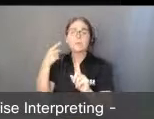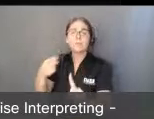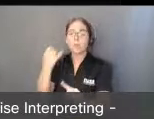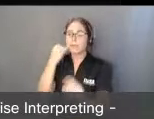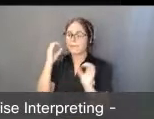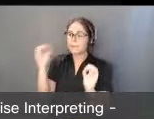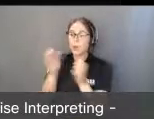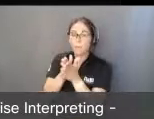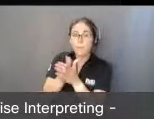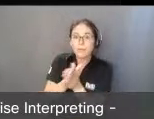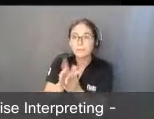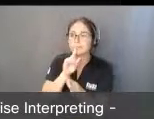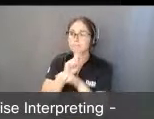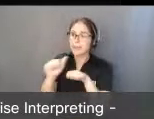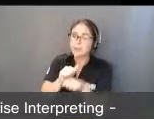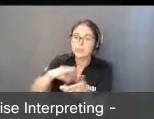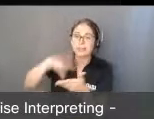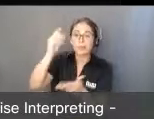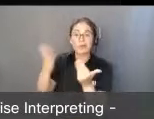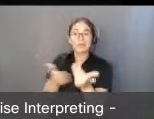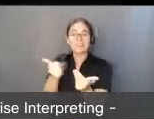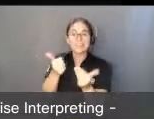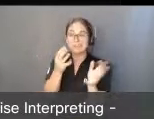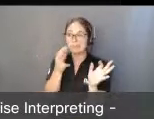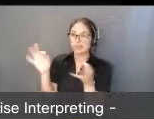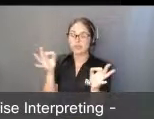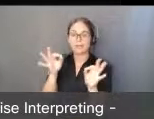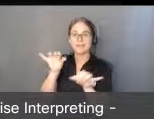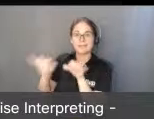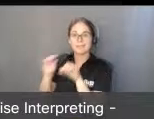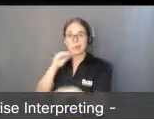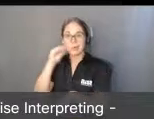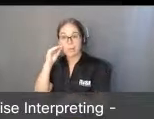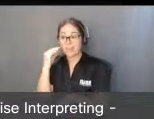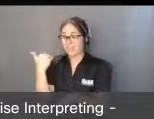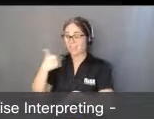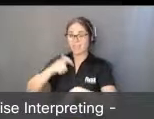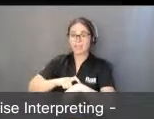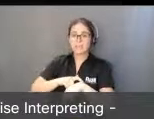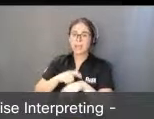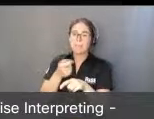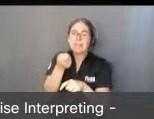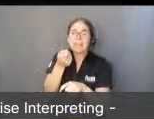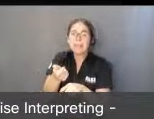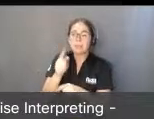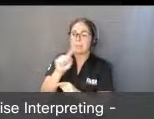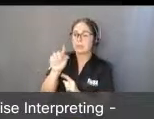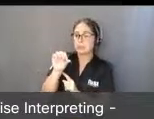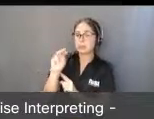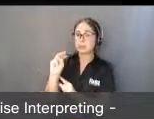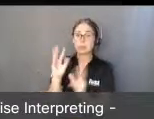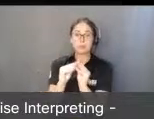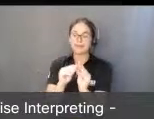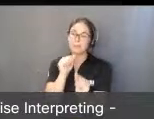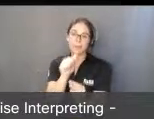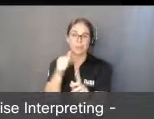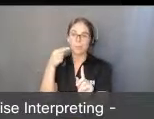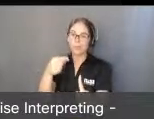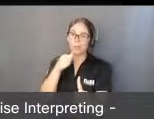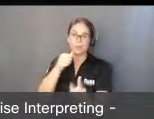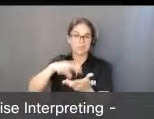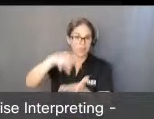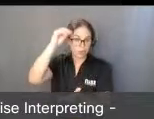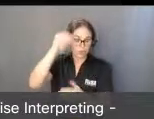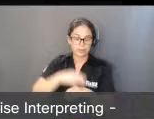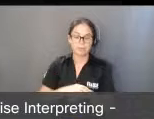to actually learn and easily distracted? This last time we barely Zoomed, but it wasn't to learn. Daughter, Colton, former student